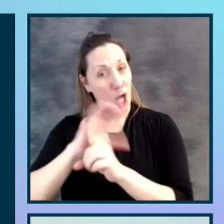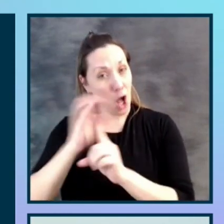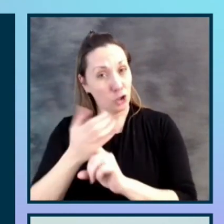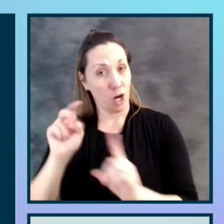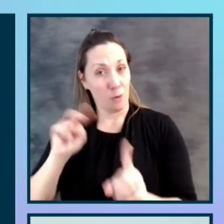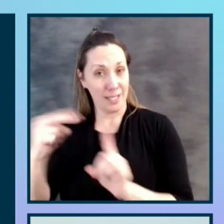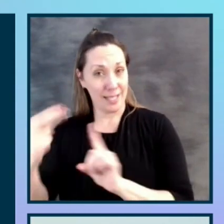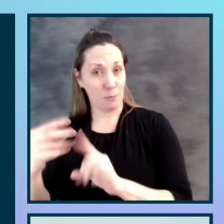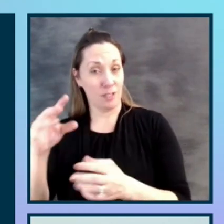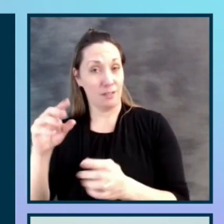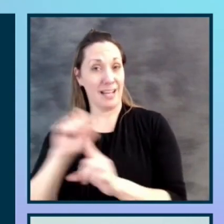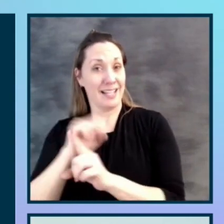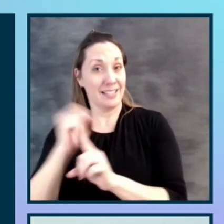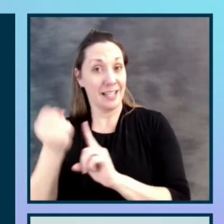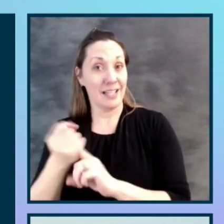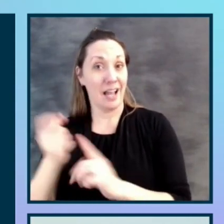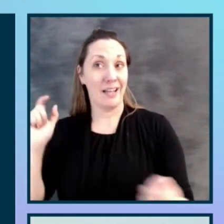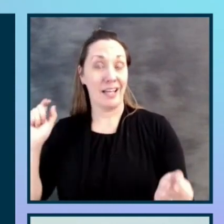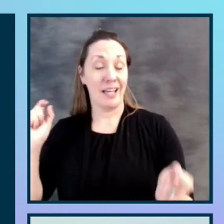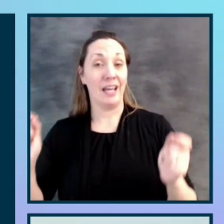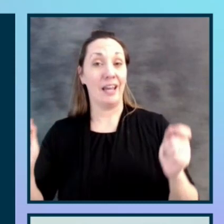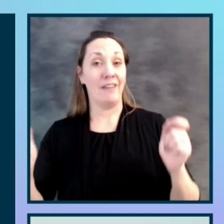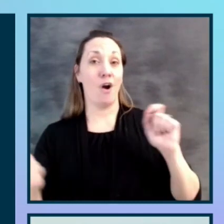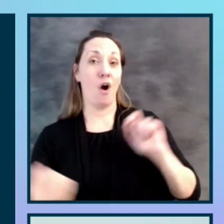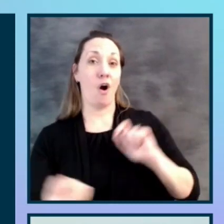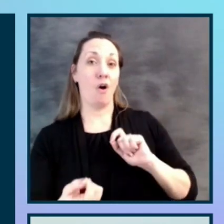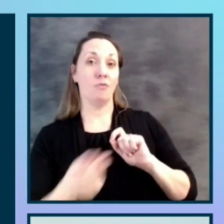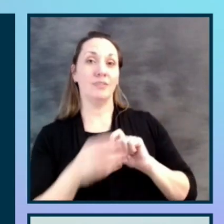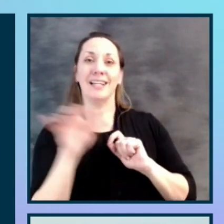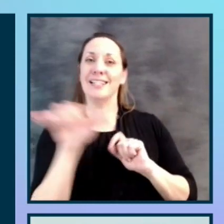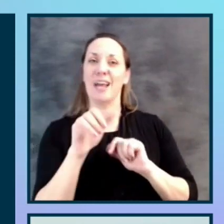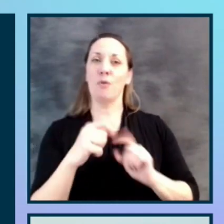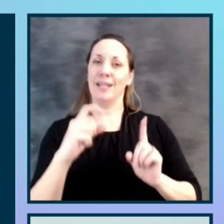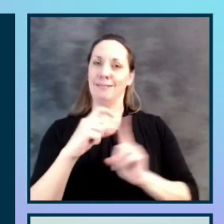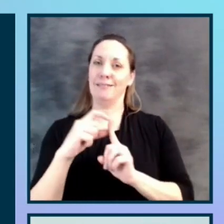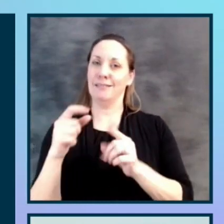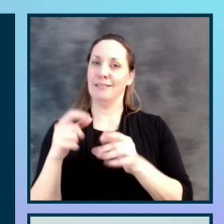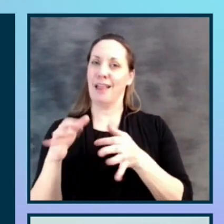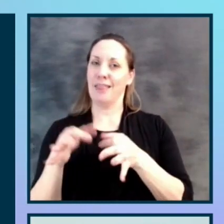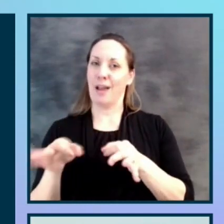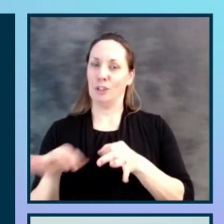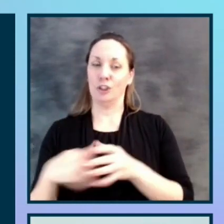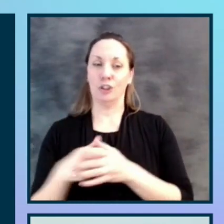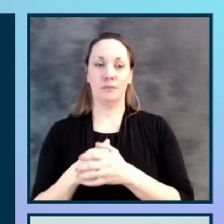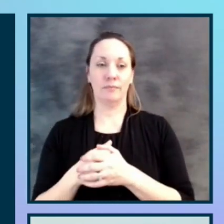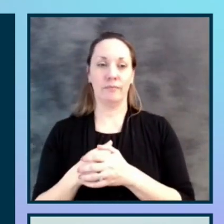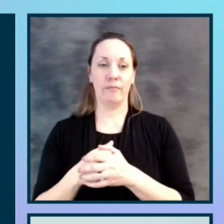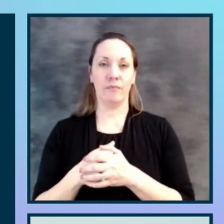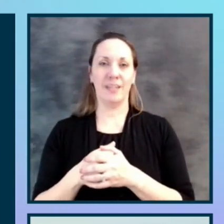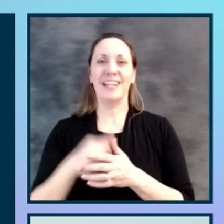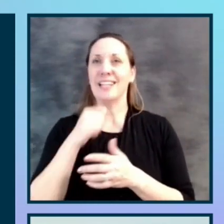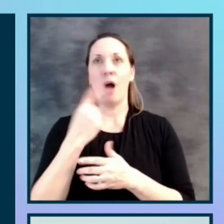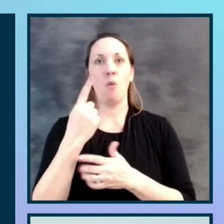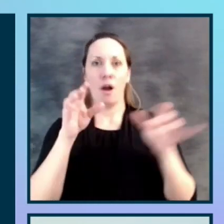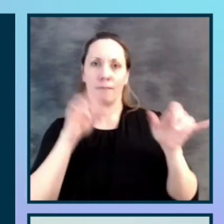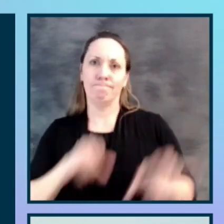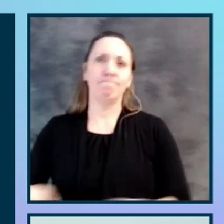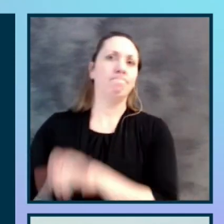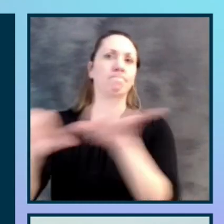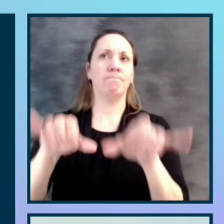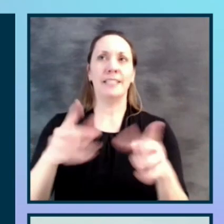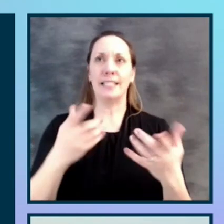societies evolve with time, and so will this language. There isn't a one-size-fits-all model for describing people